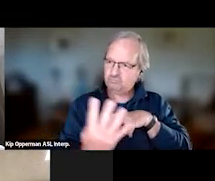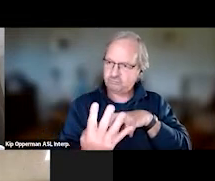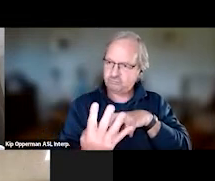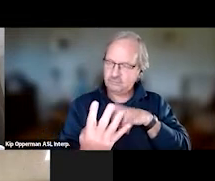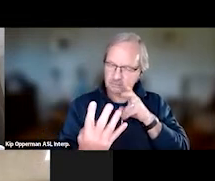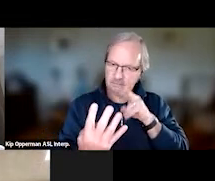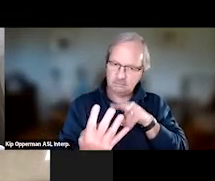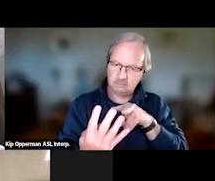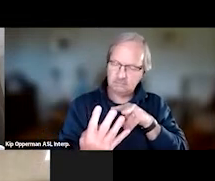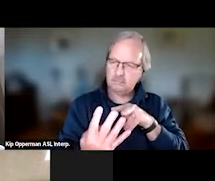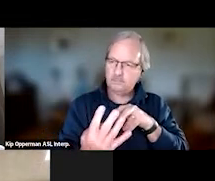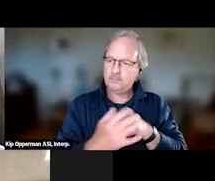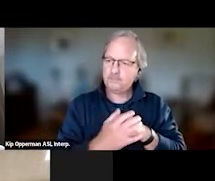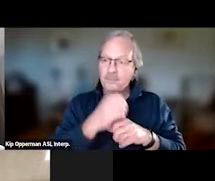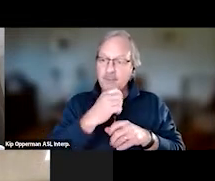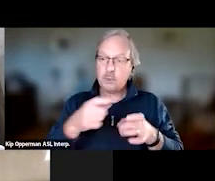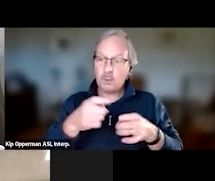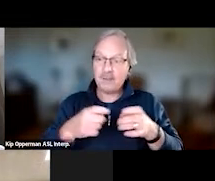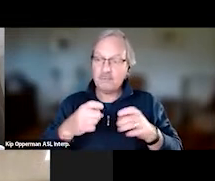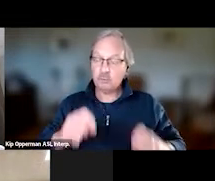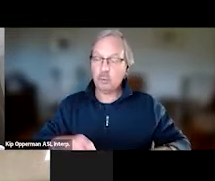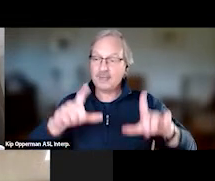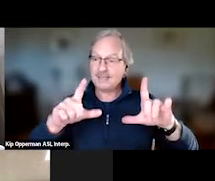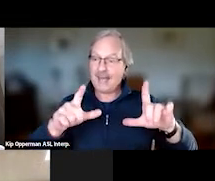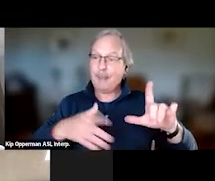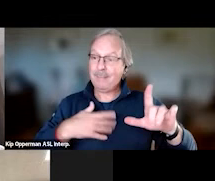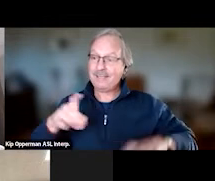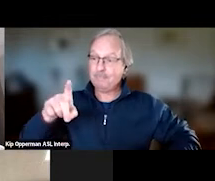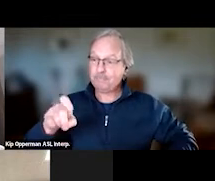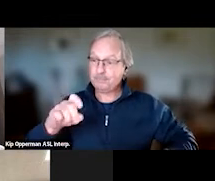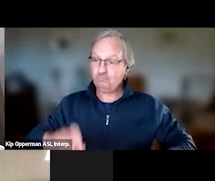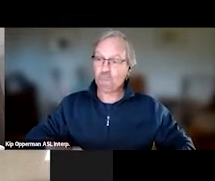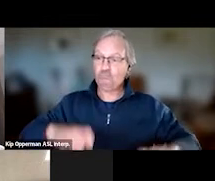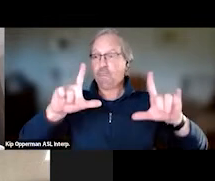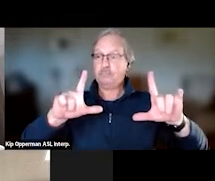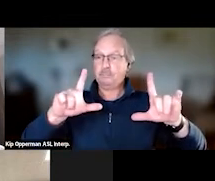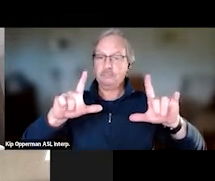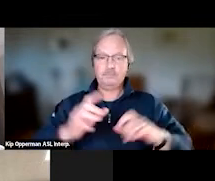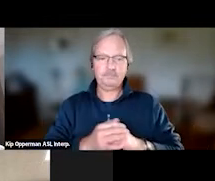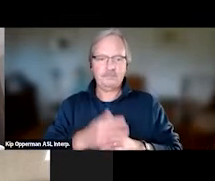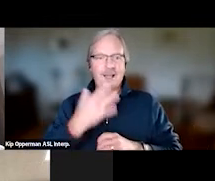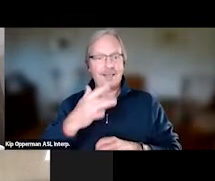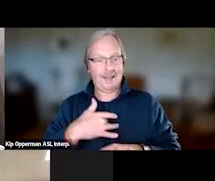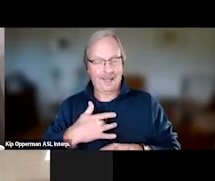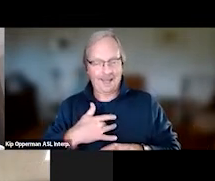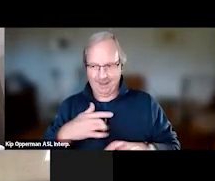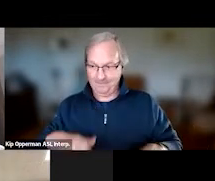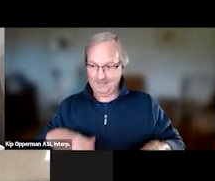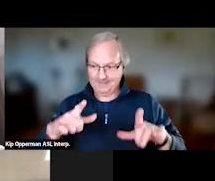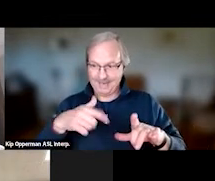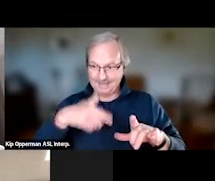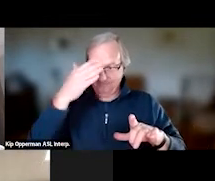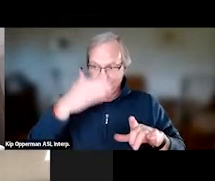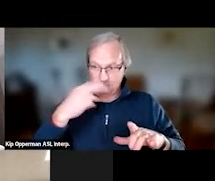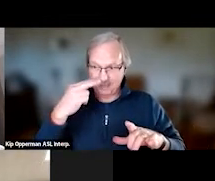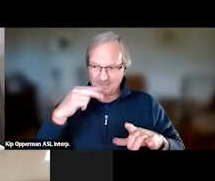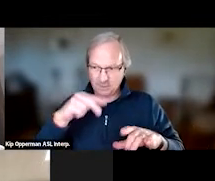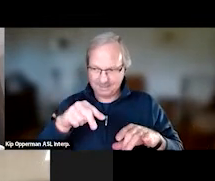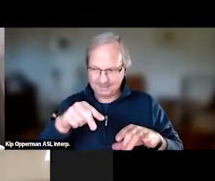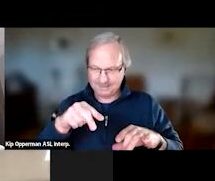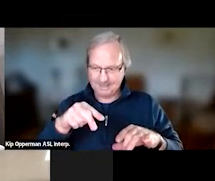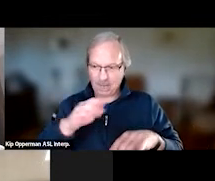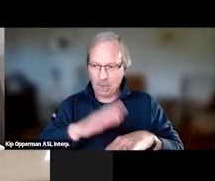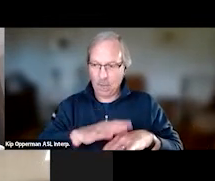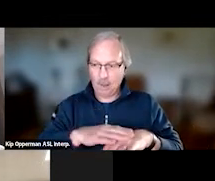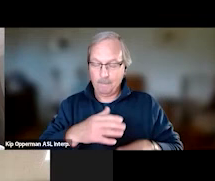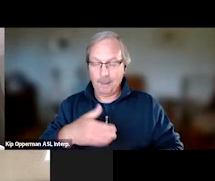my slides, if I could have the next slide, please. And luckily, I have the slides in front of me so I can actually see what's on them, because on my phone, if